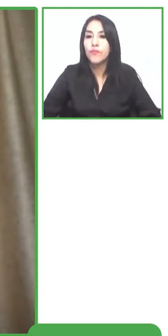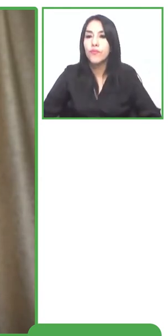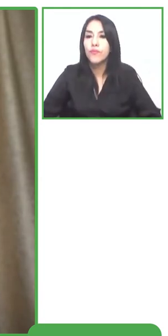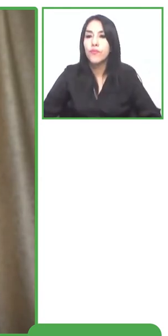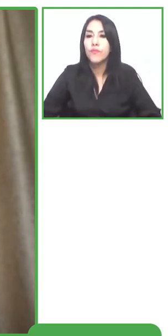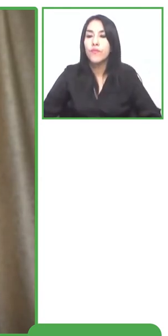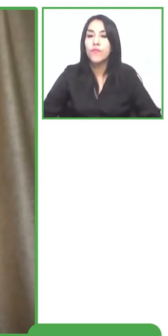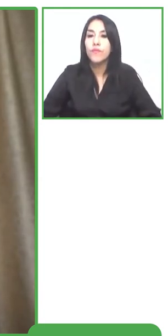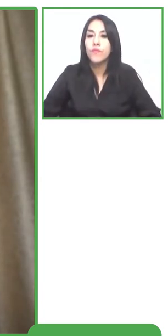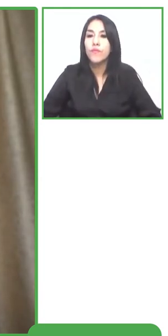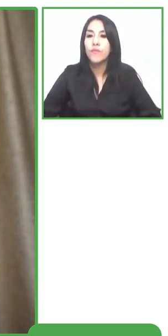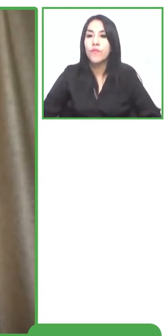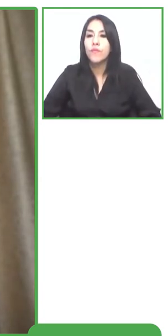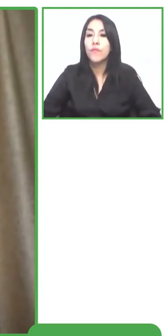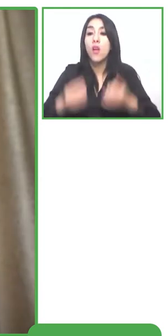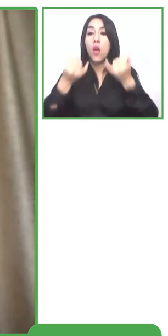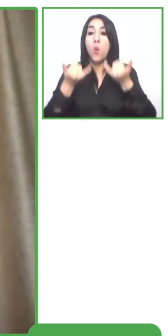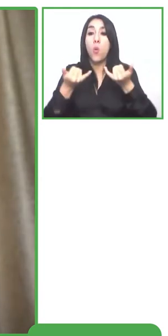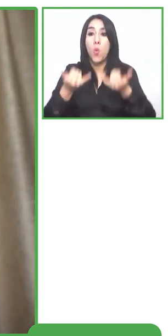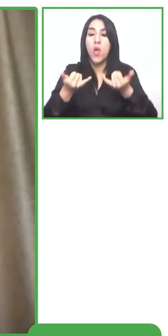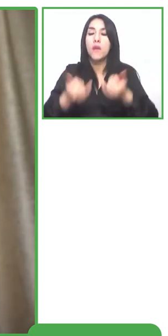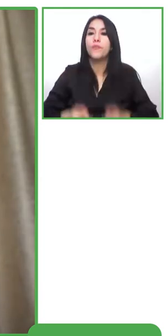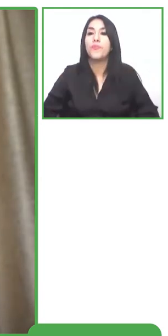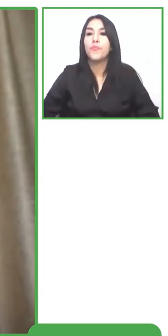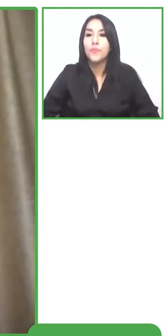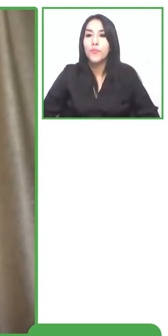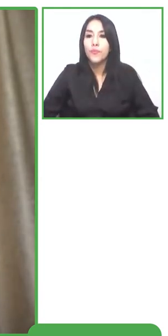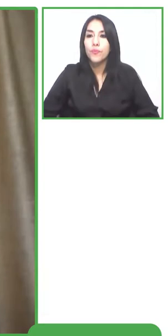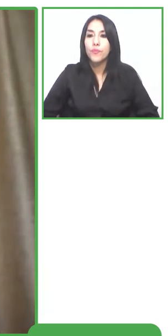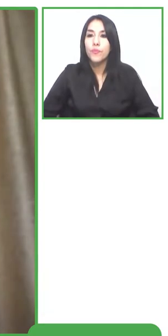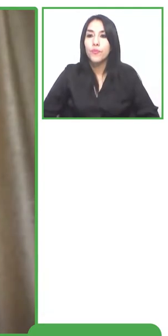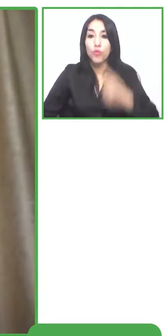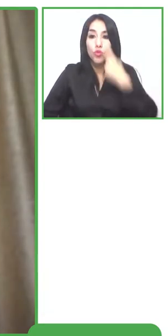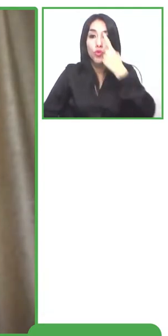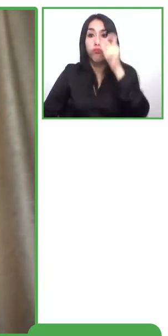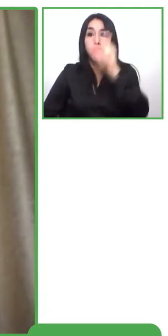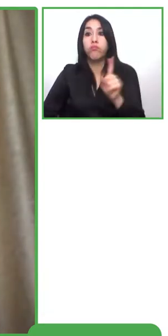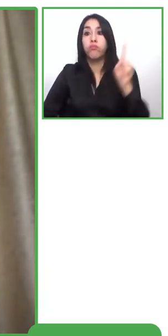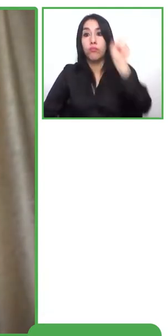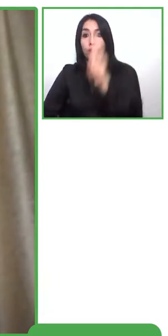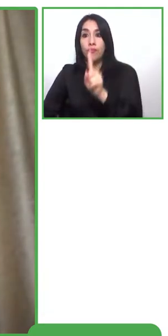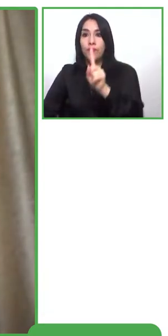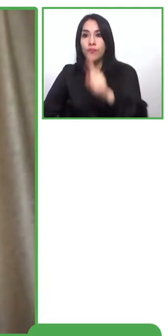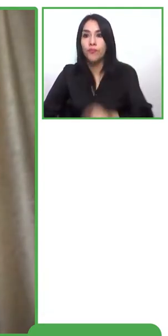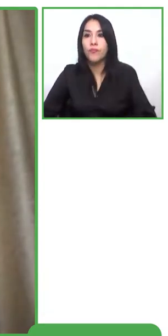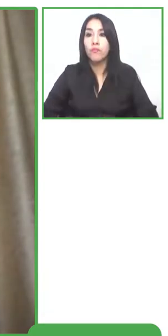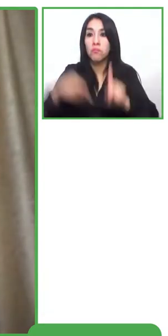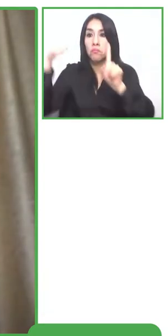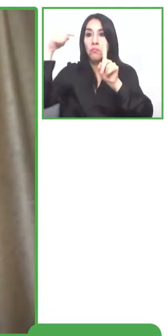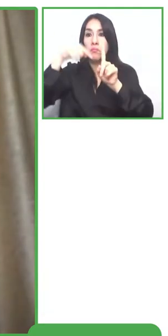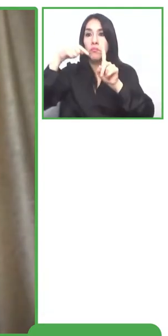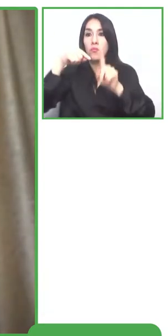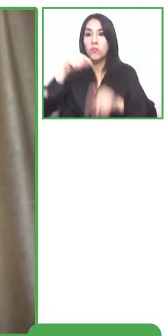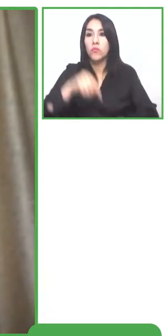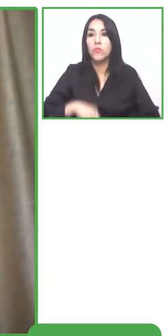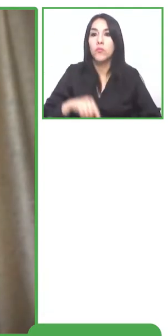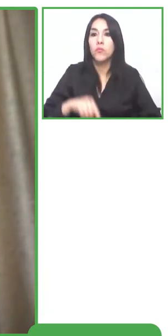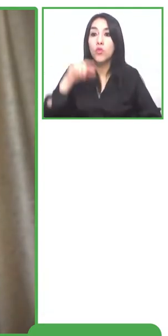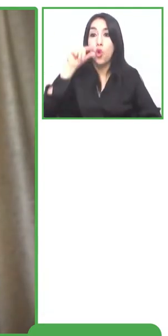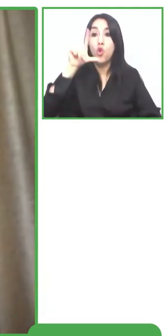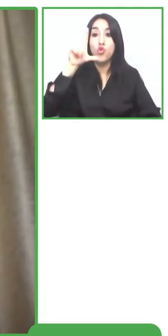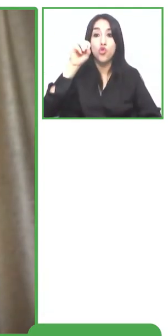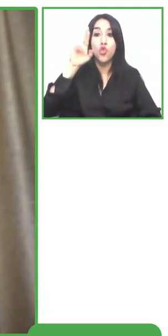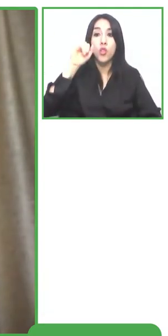And now, I will give the floor to Gloria Bazán's presentation. She's a